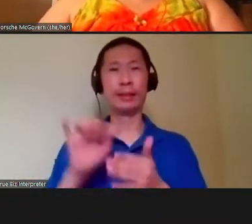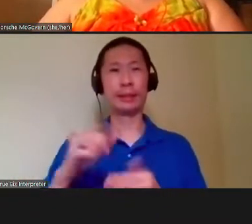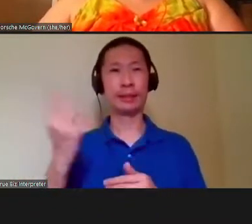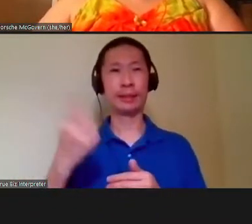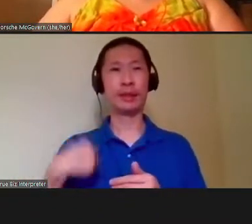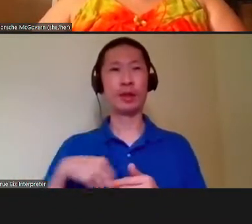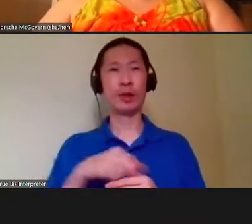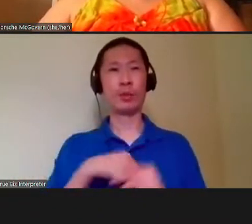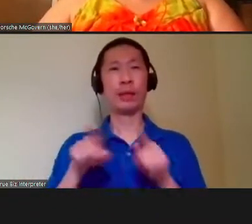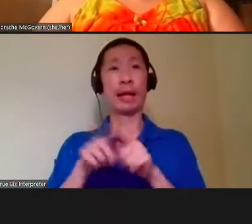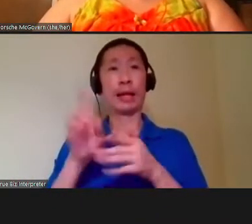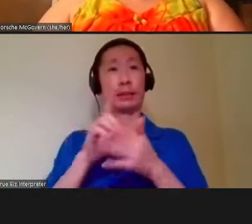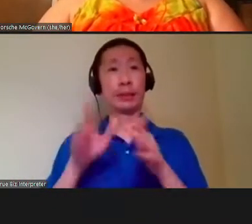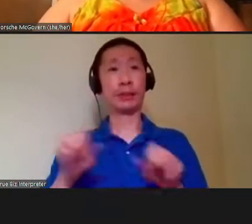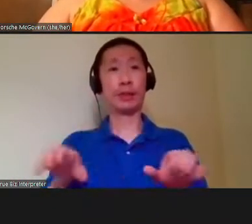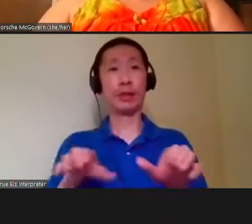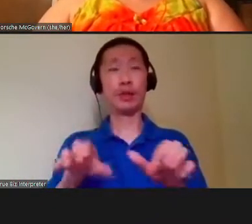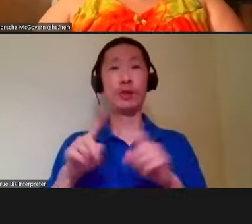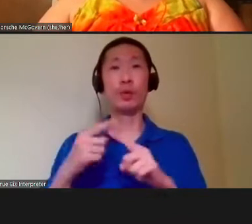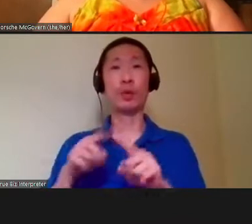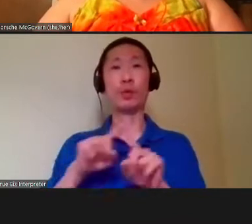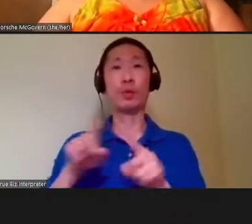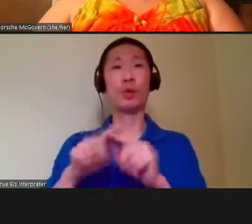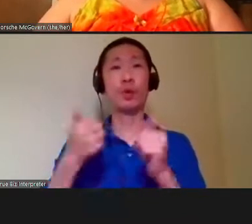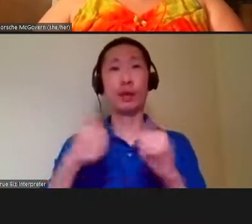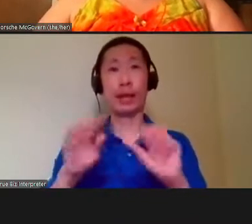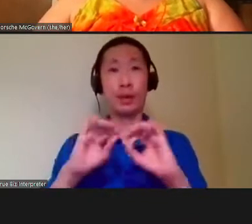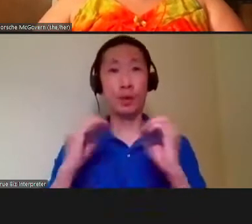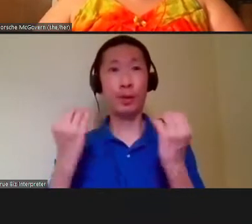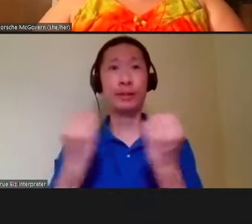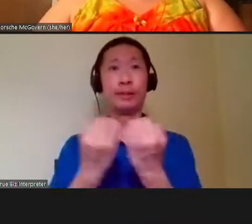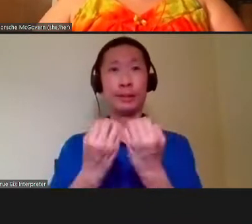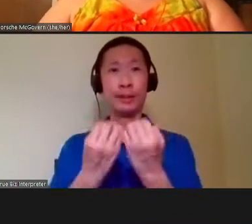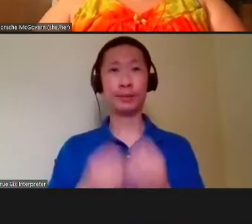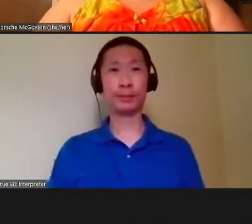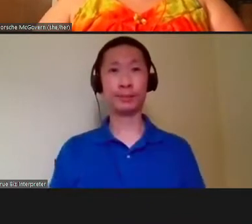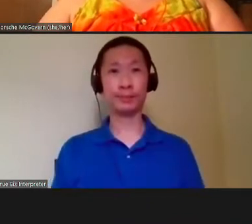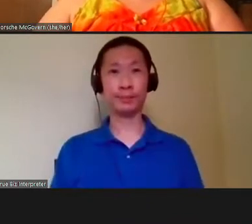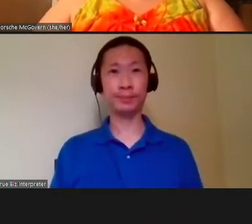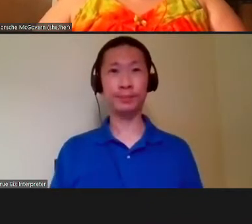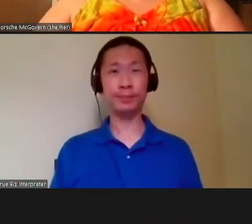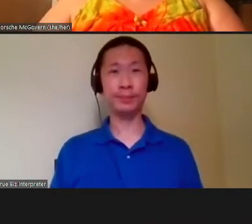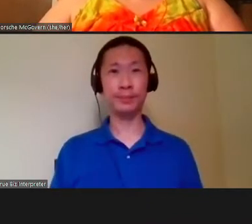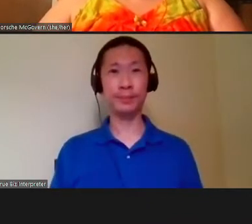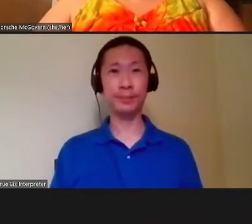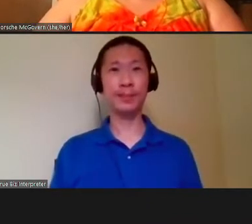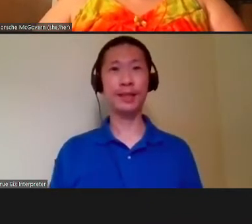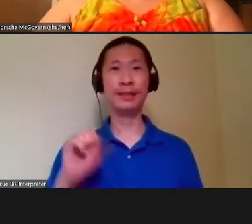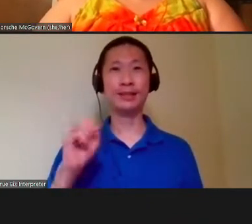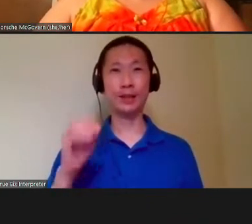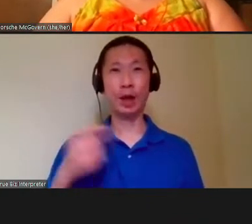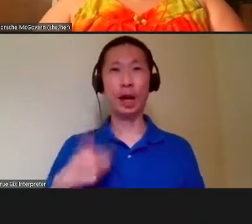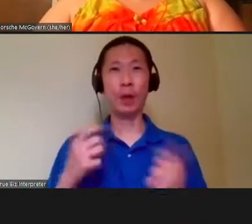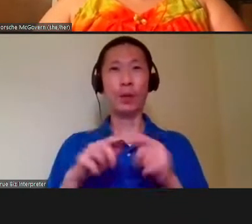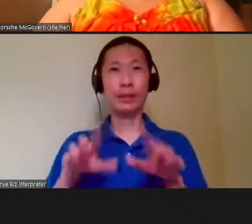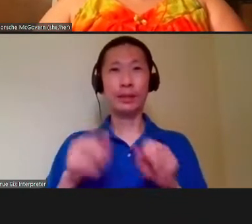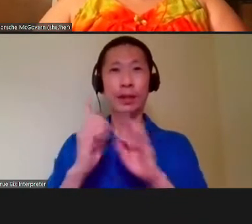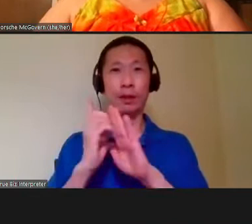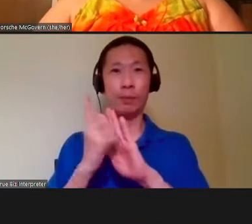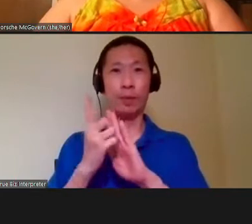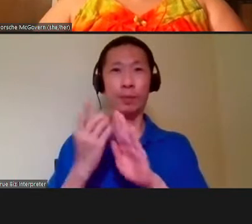as designers can do when we go into any organization. So I just want to take a moment before